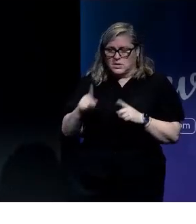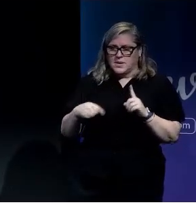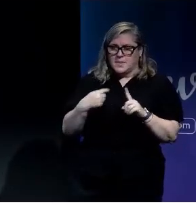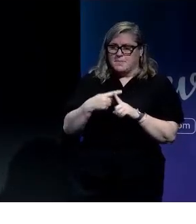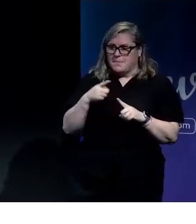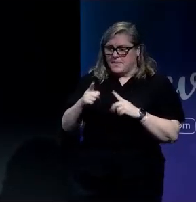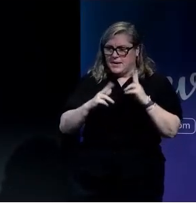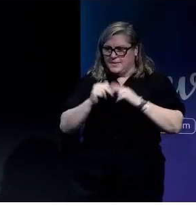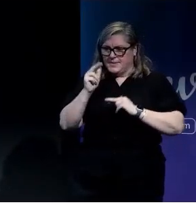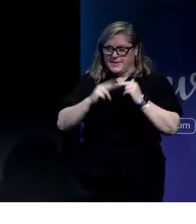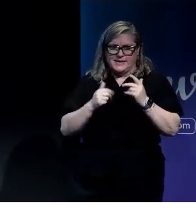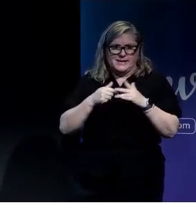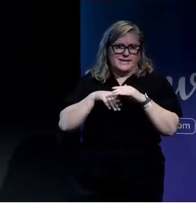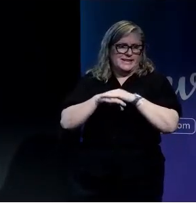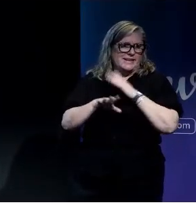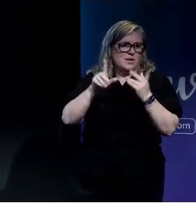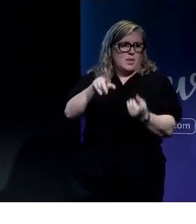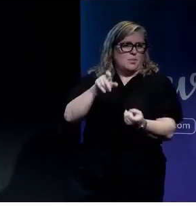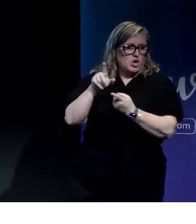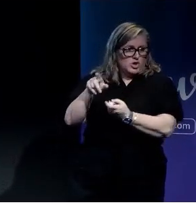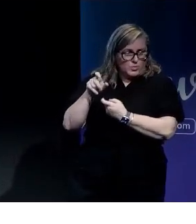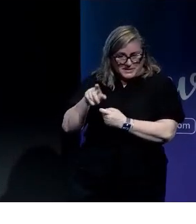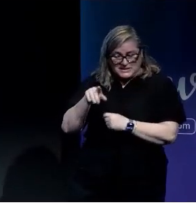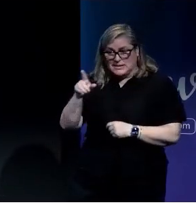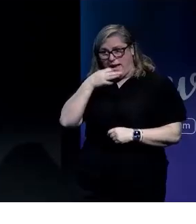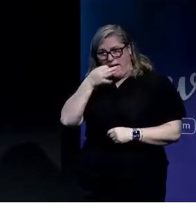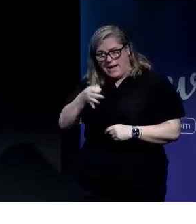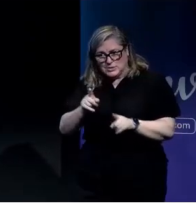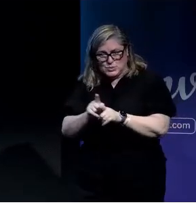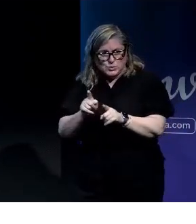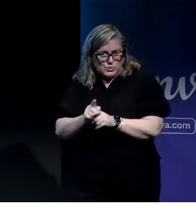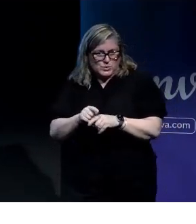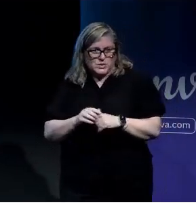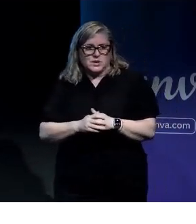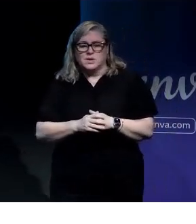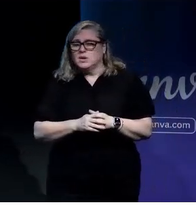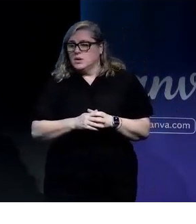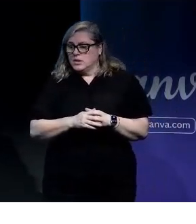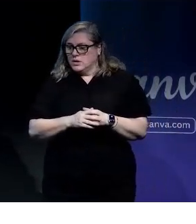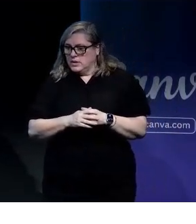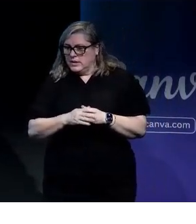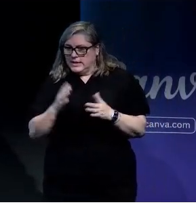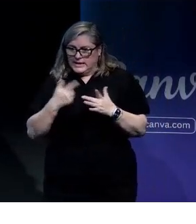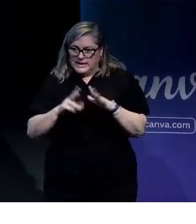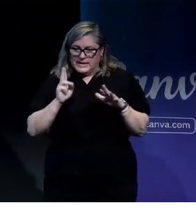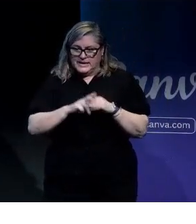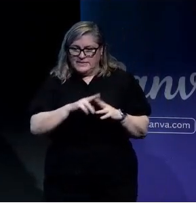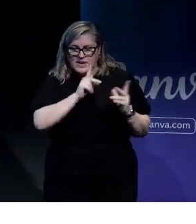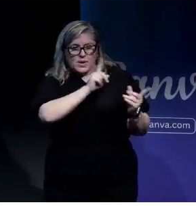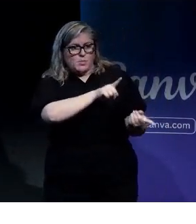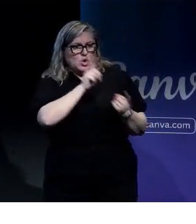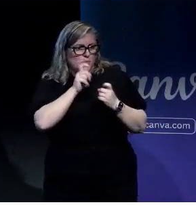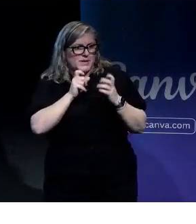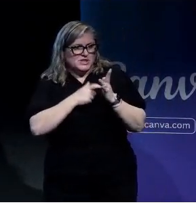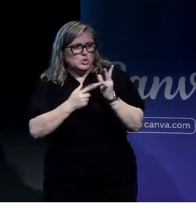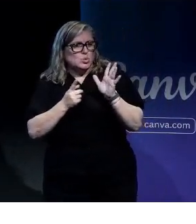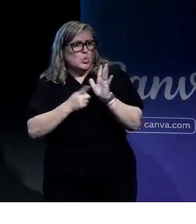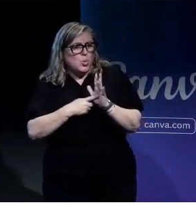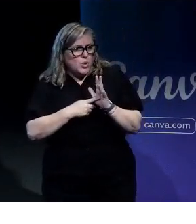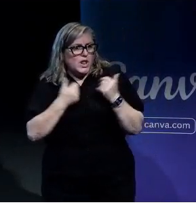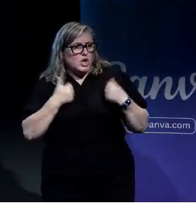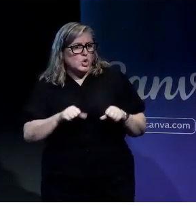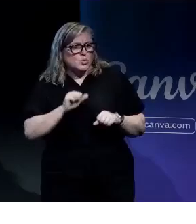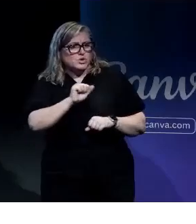relationships with folks in procurement and ask them as well. Another thing is if there is a procurement tool that's used by your